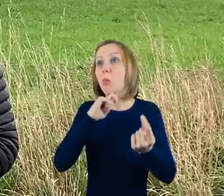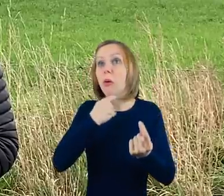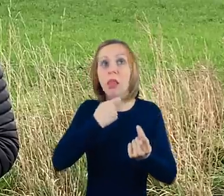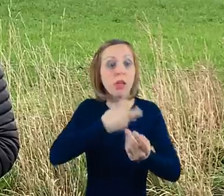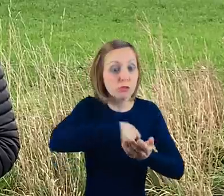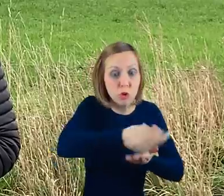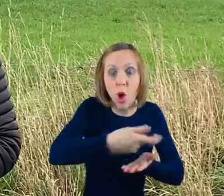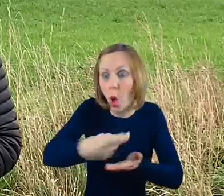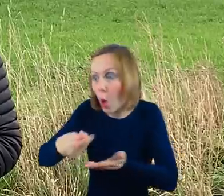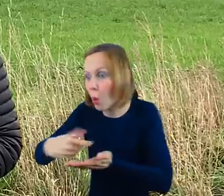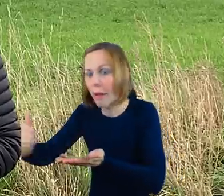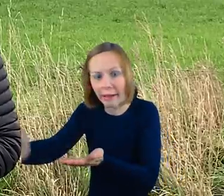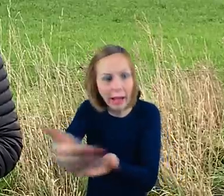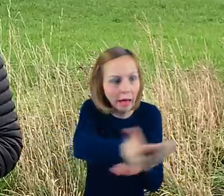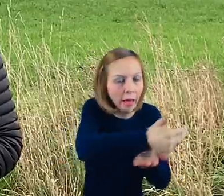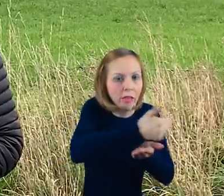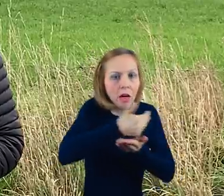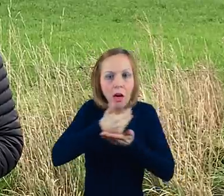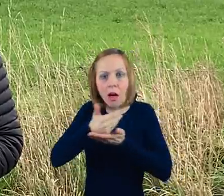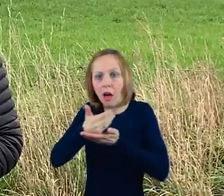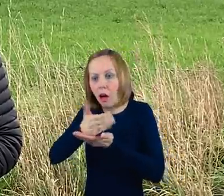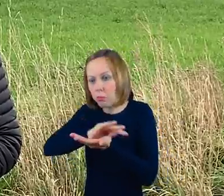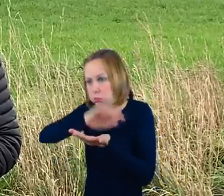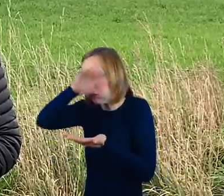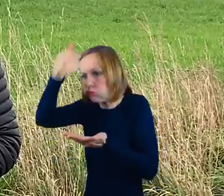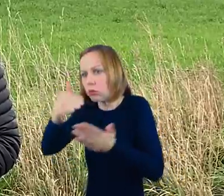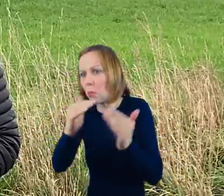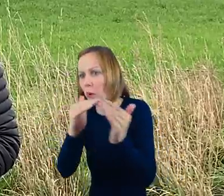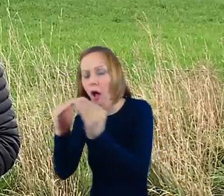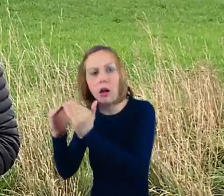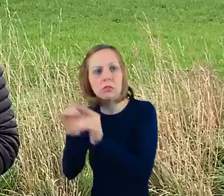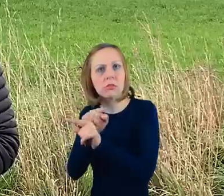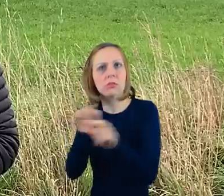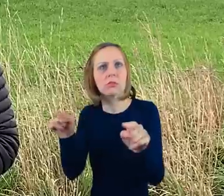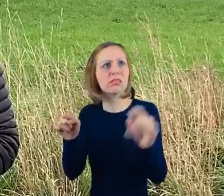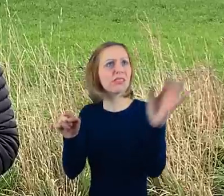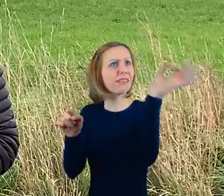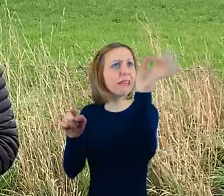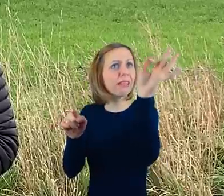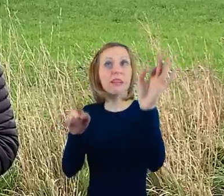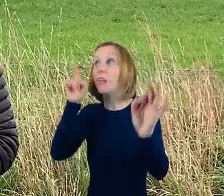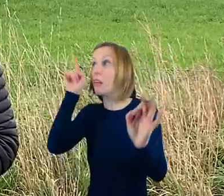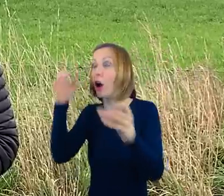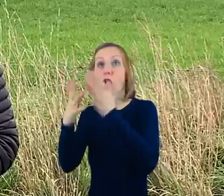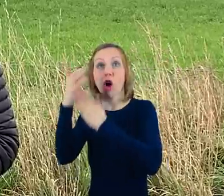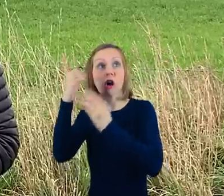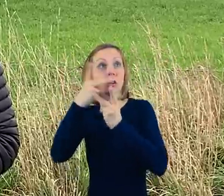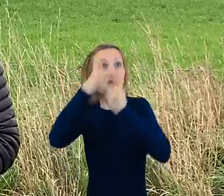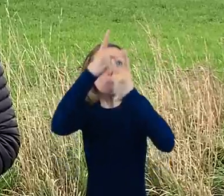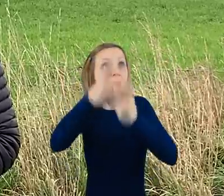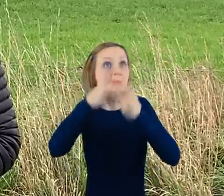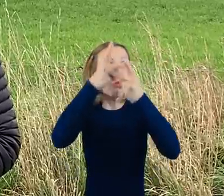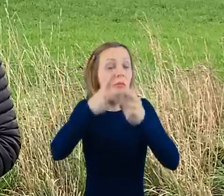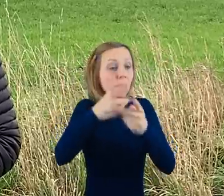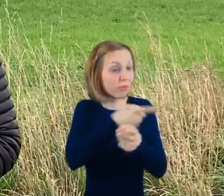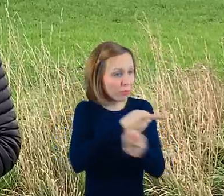Father feeds them. Are you not of more value than they? And can any of you, by worrying,